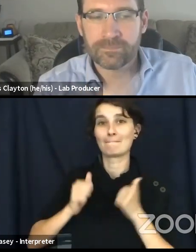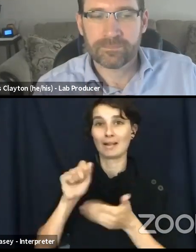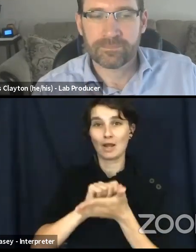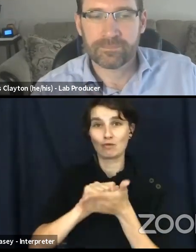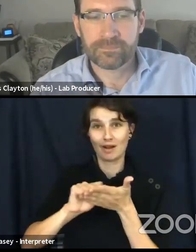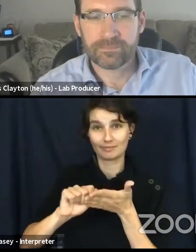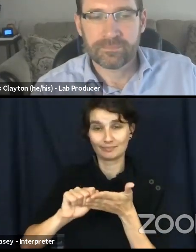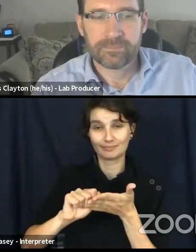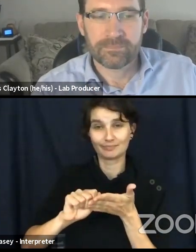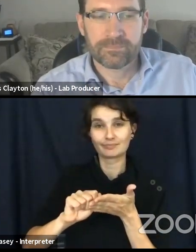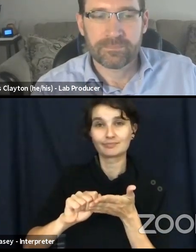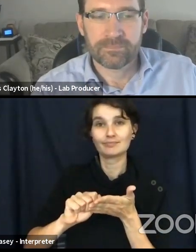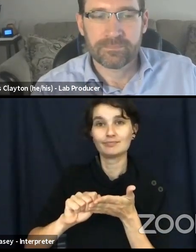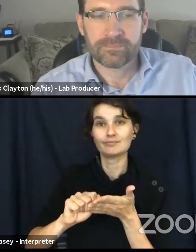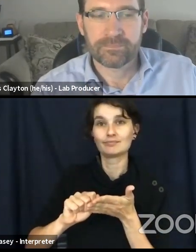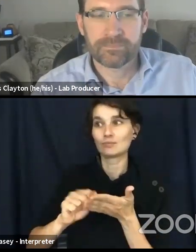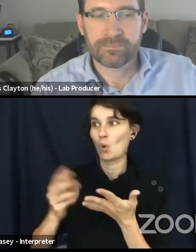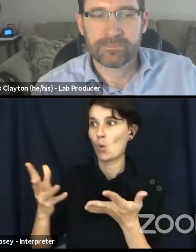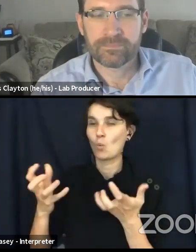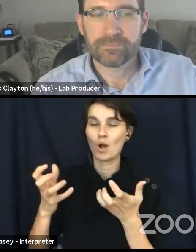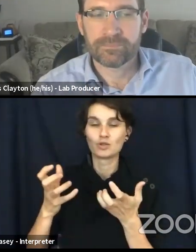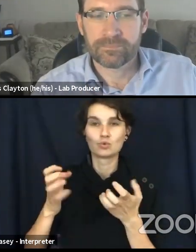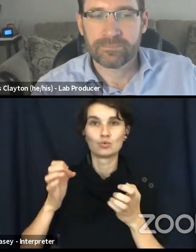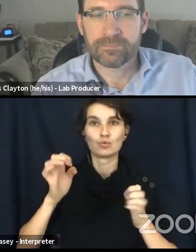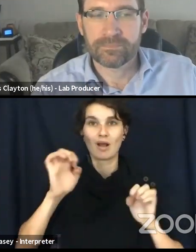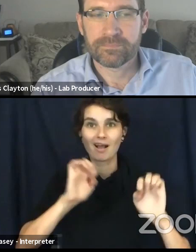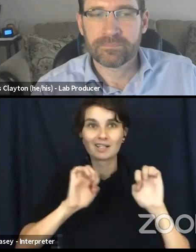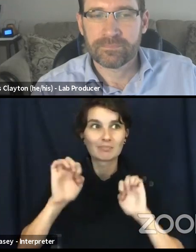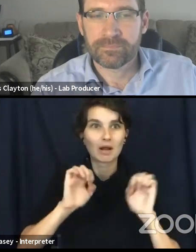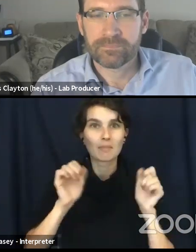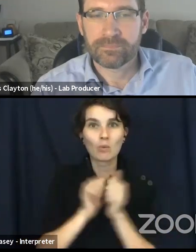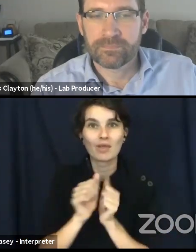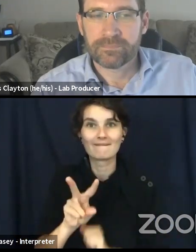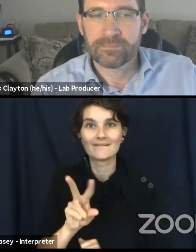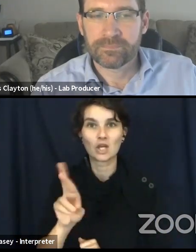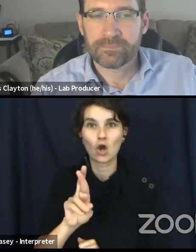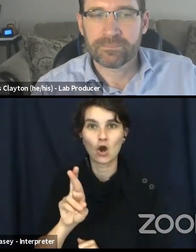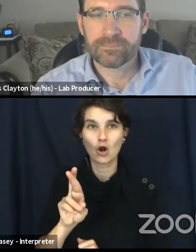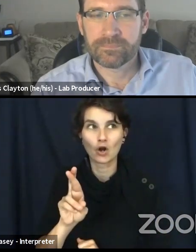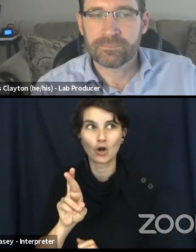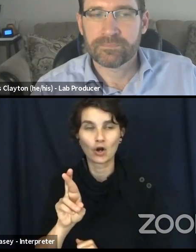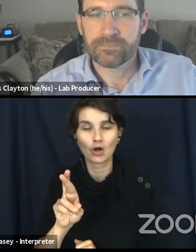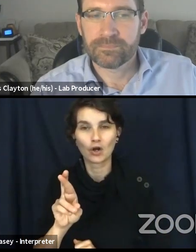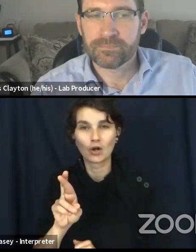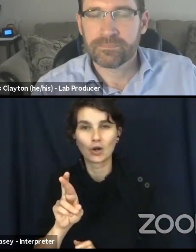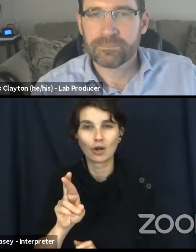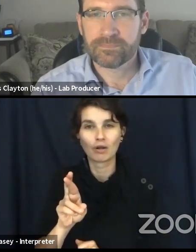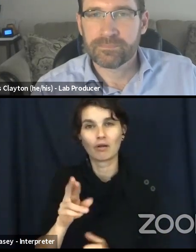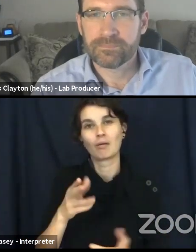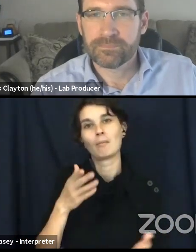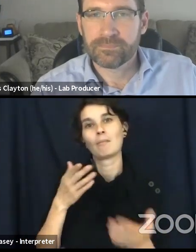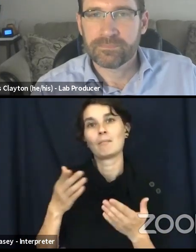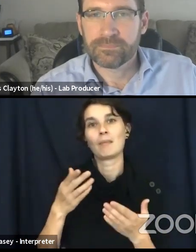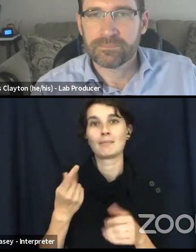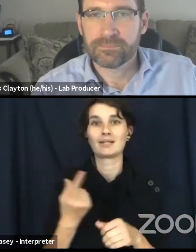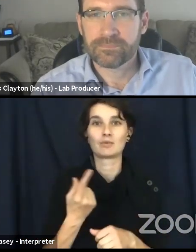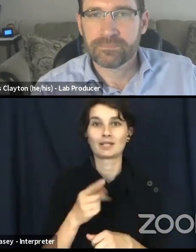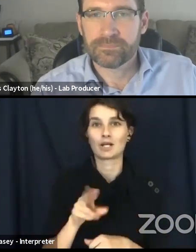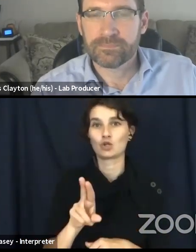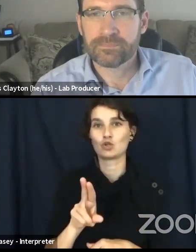like experiment with VR. And what that is, and maybe someone's like a UI UX